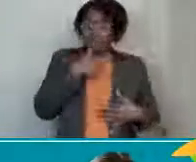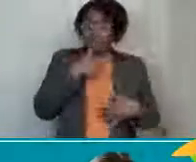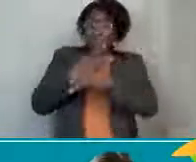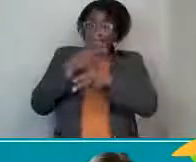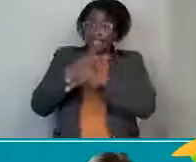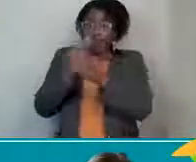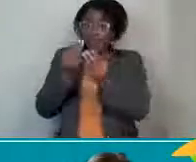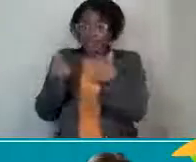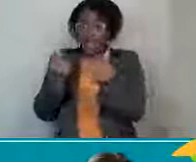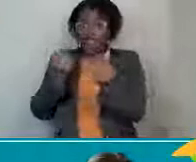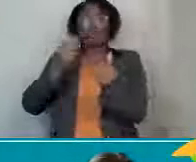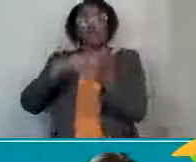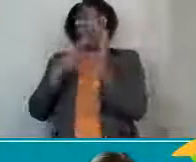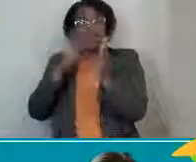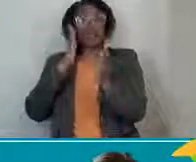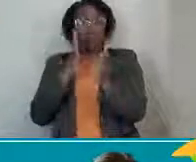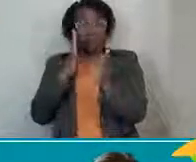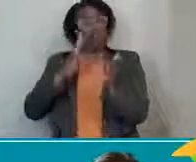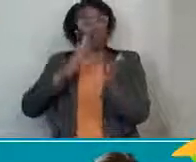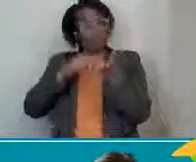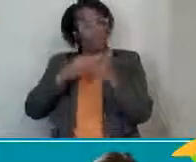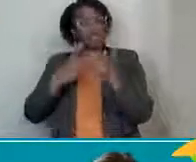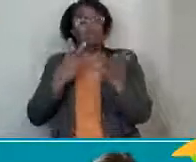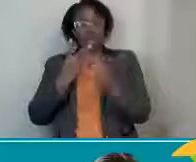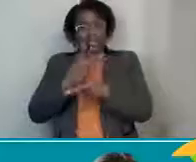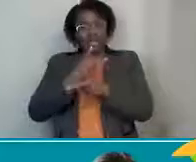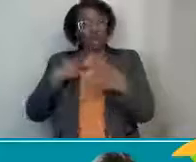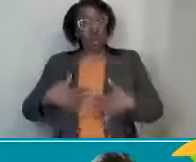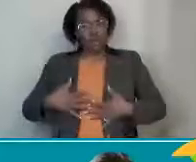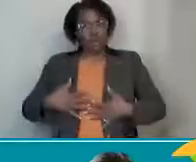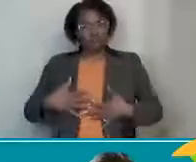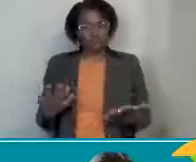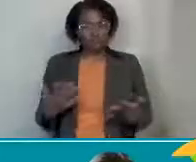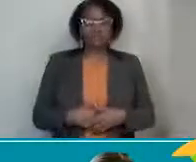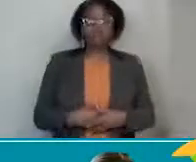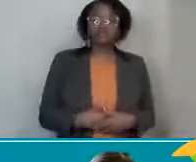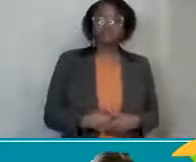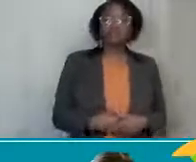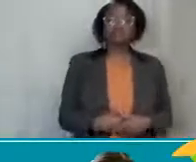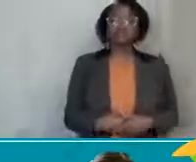body. And I'll speak more about that later. Next slide, please.